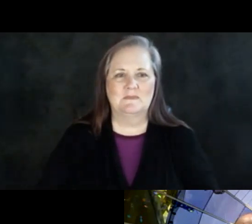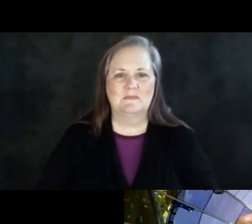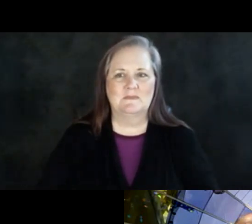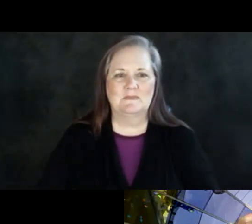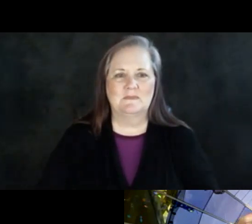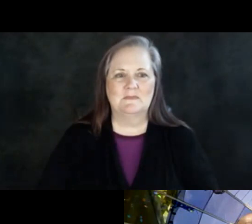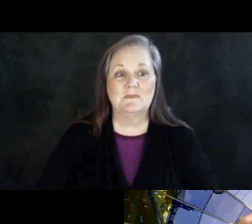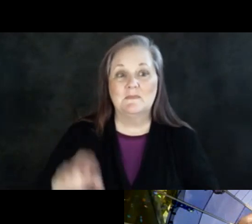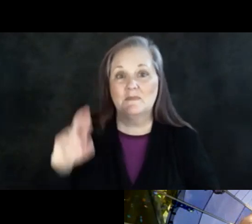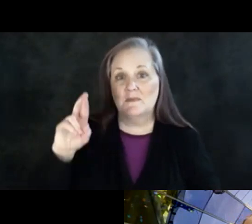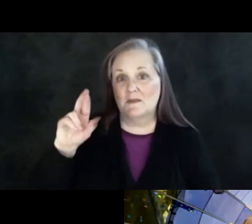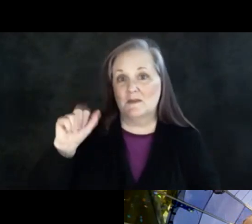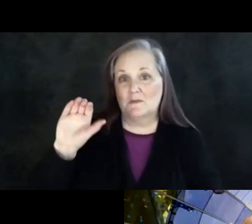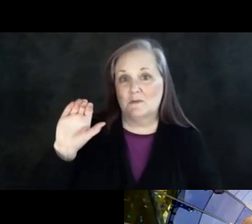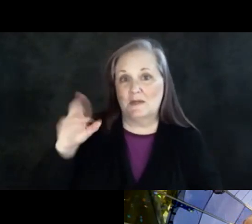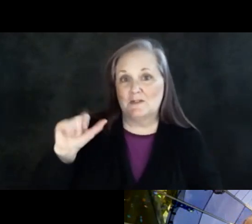Rachel?